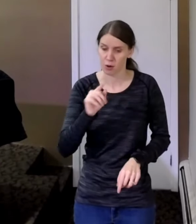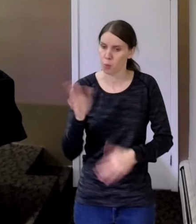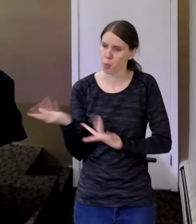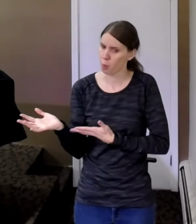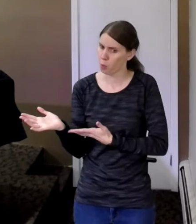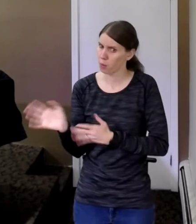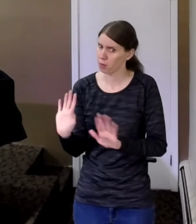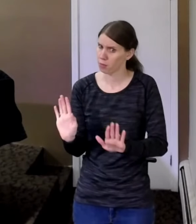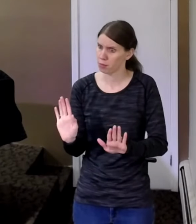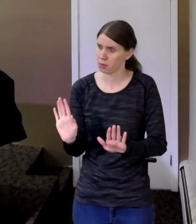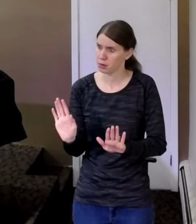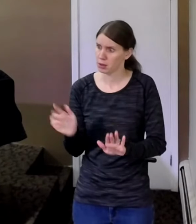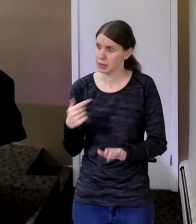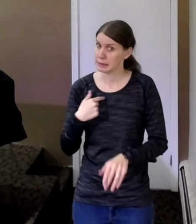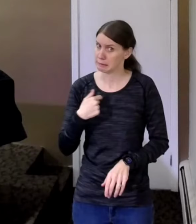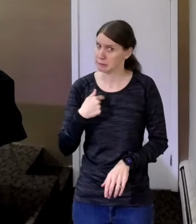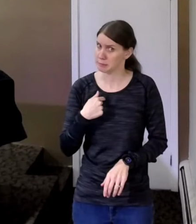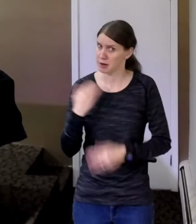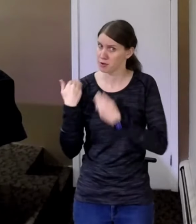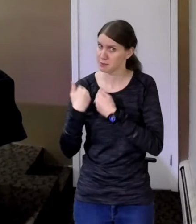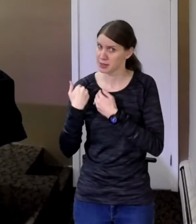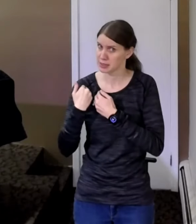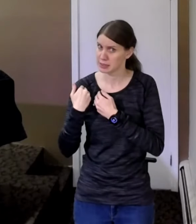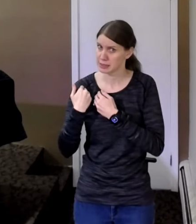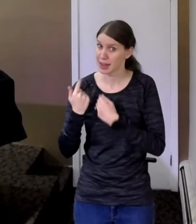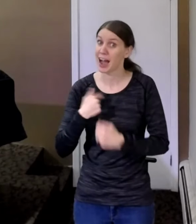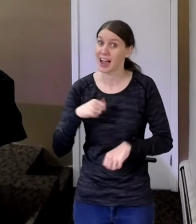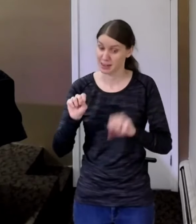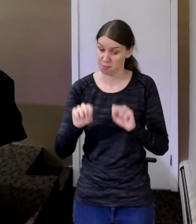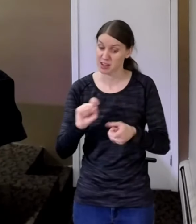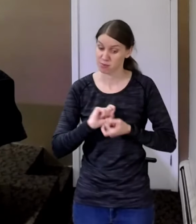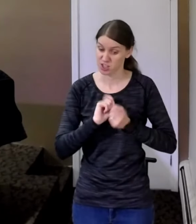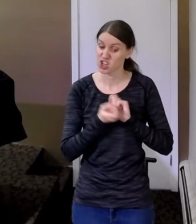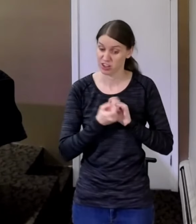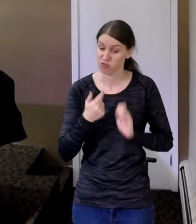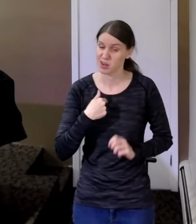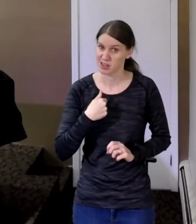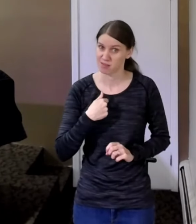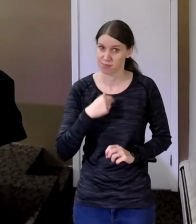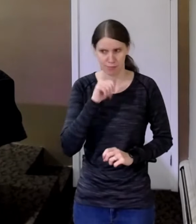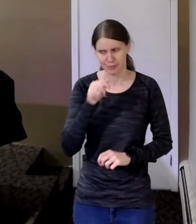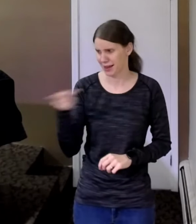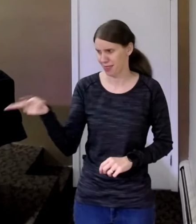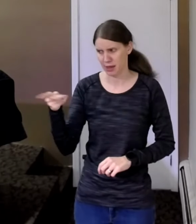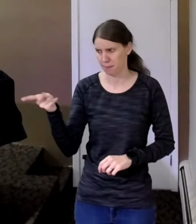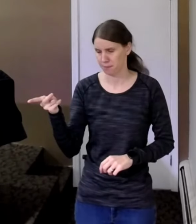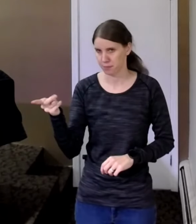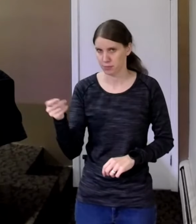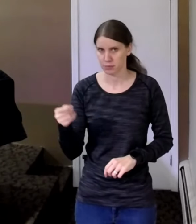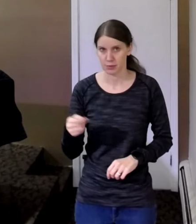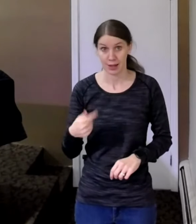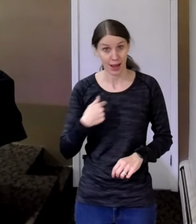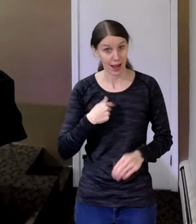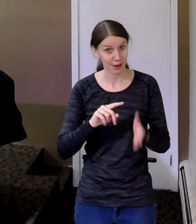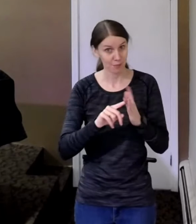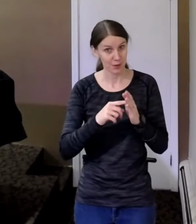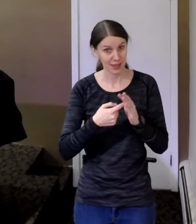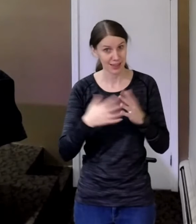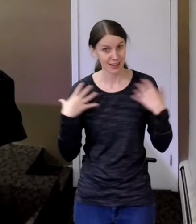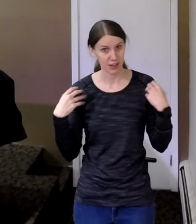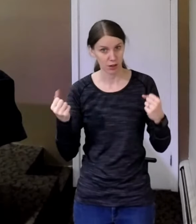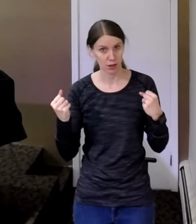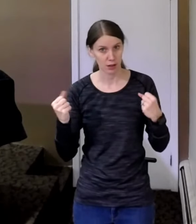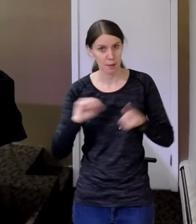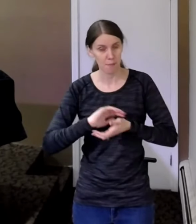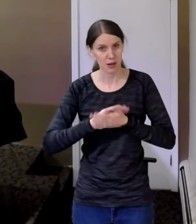change me. I can't change them, but I can change me.' I can begin to heal. I can begin to become